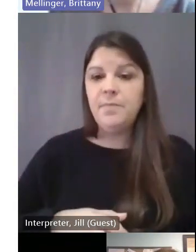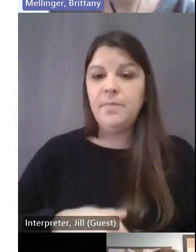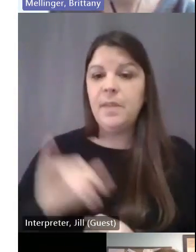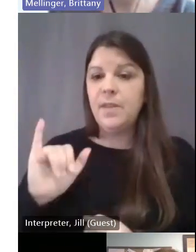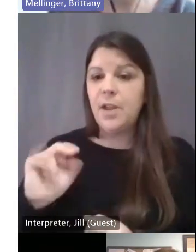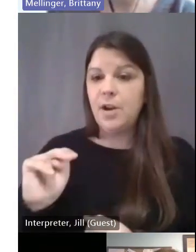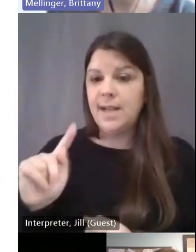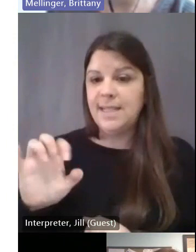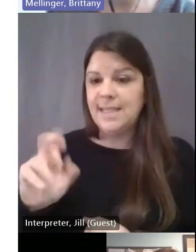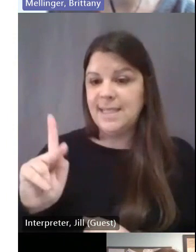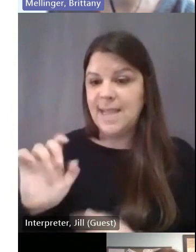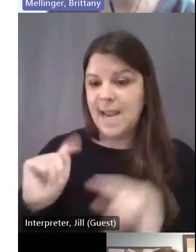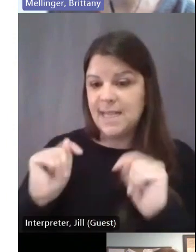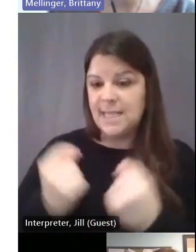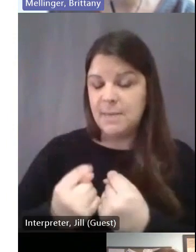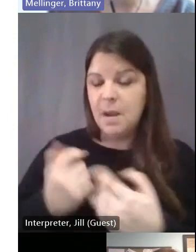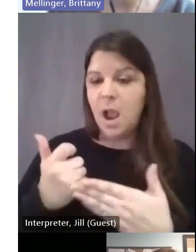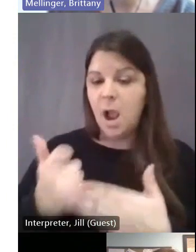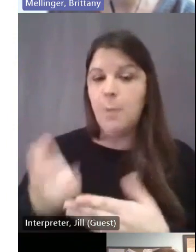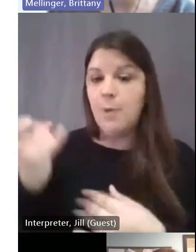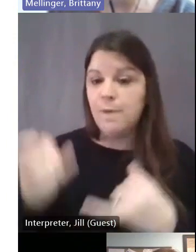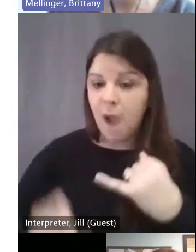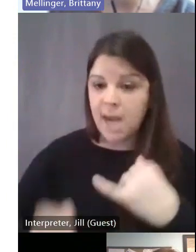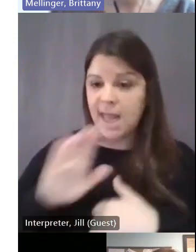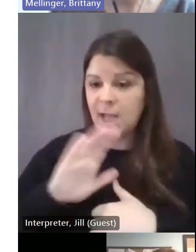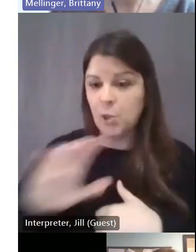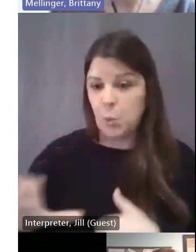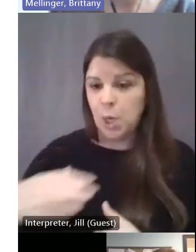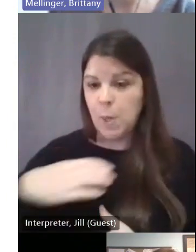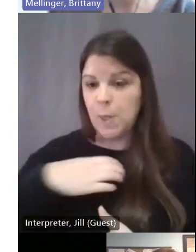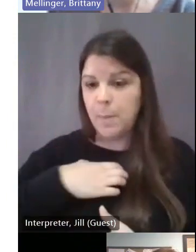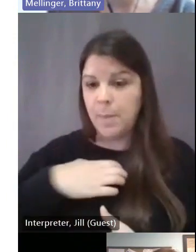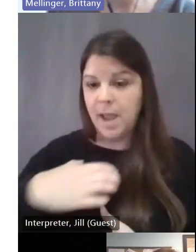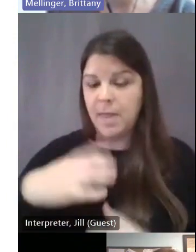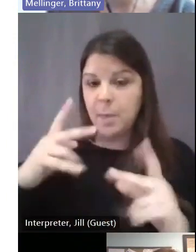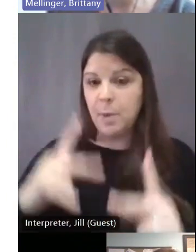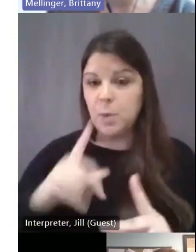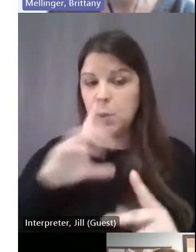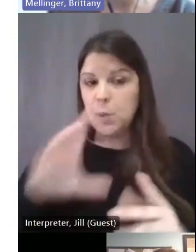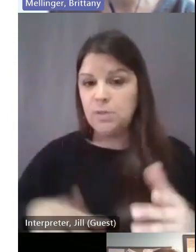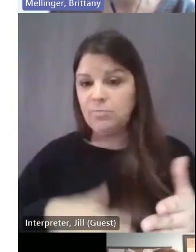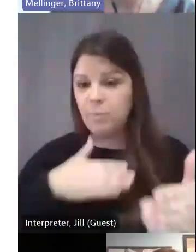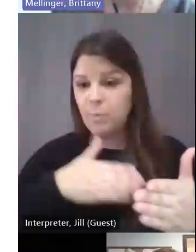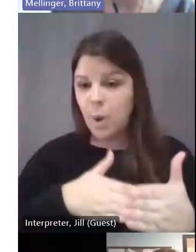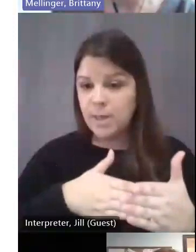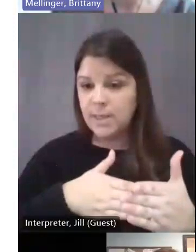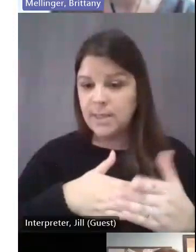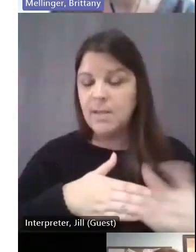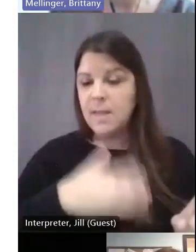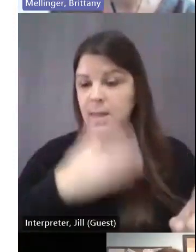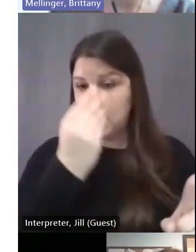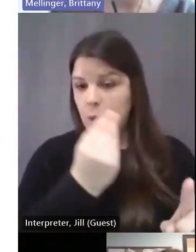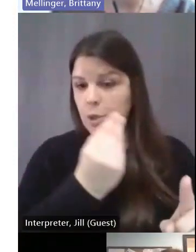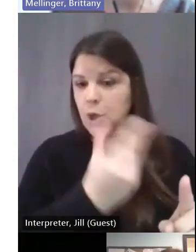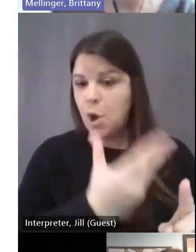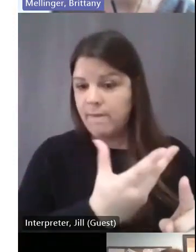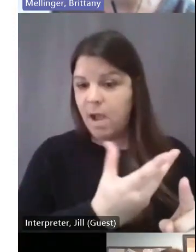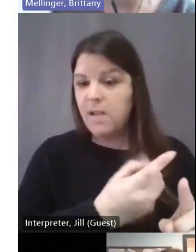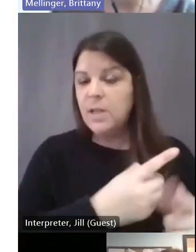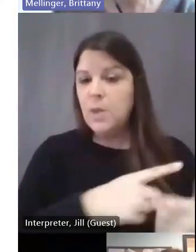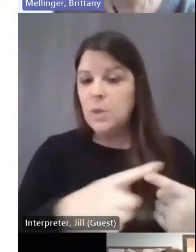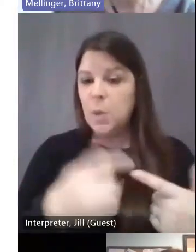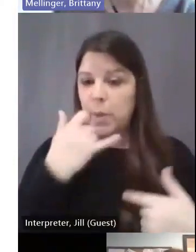team can help you to finalize your complaint, and the person who was filed against will be notified. So we